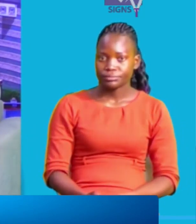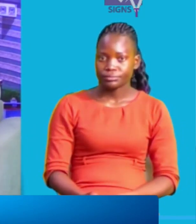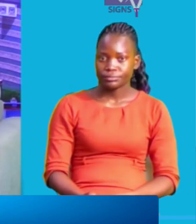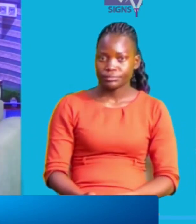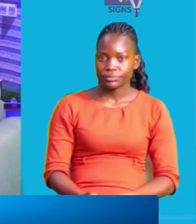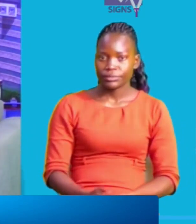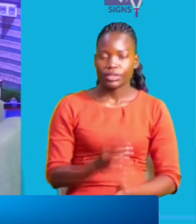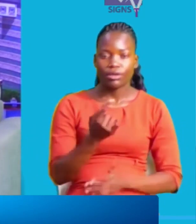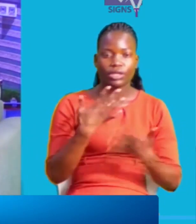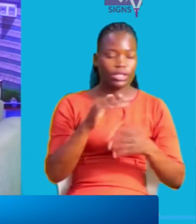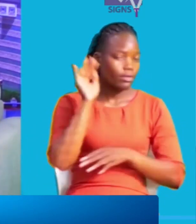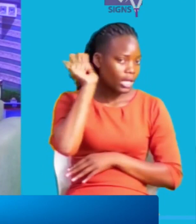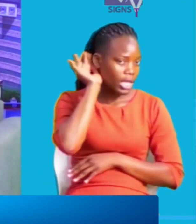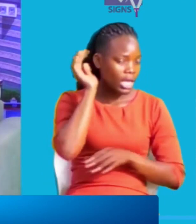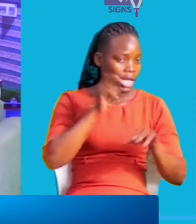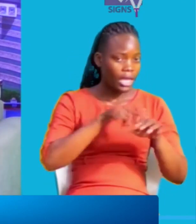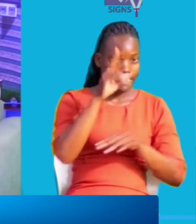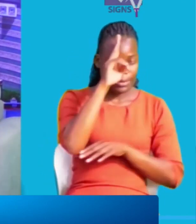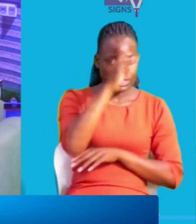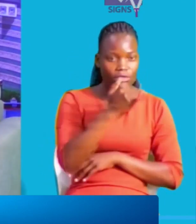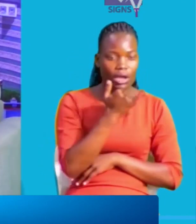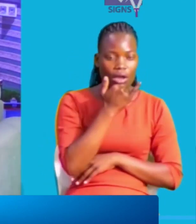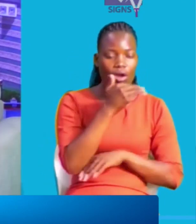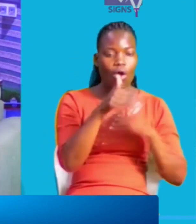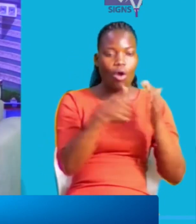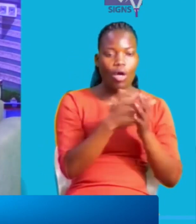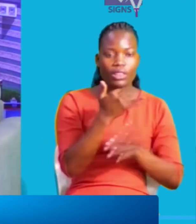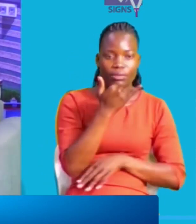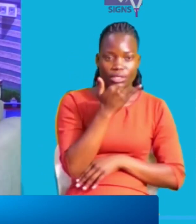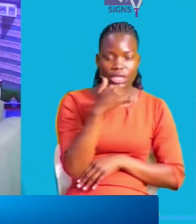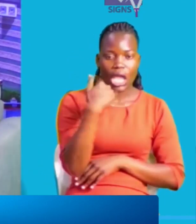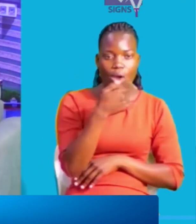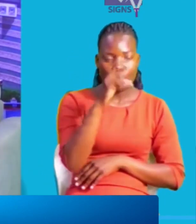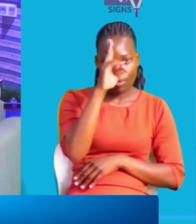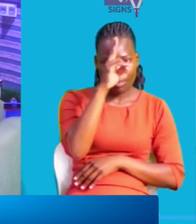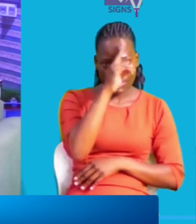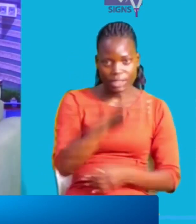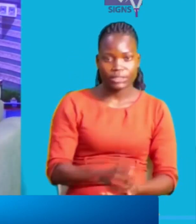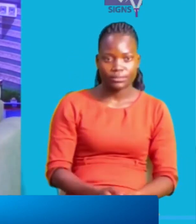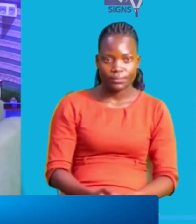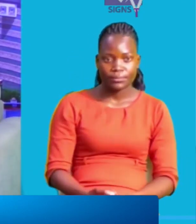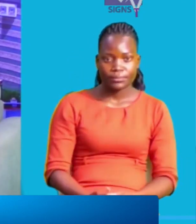Ile kitu tunasikia askari akifanya makosa, hiyo makosa yote sasa itakuwa kwa askari. Itakuwa kwa askari.